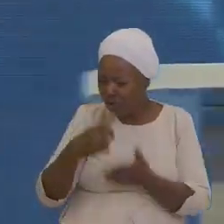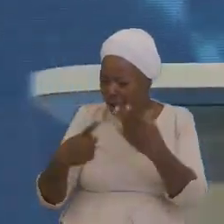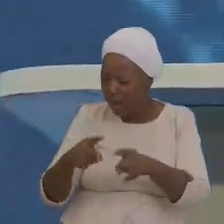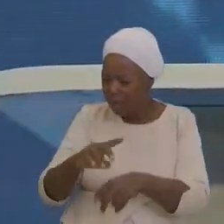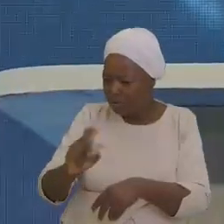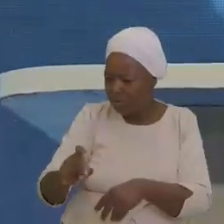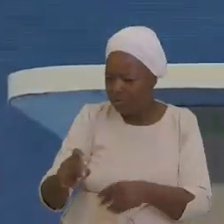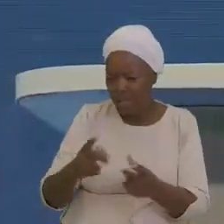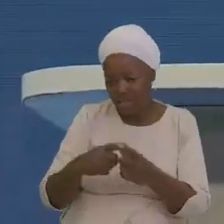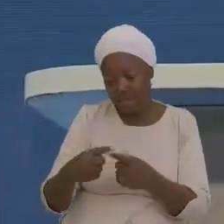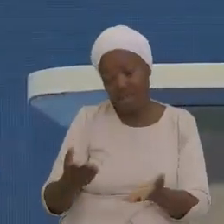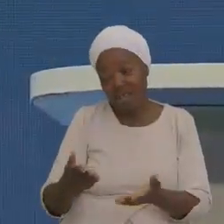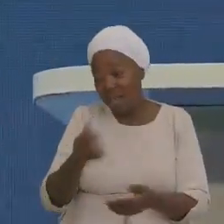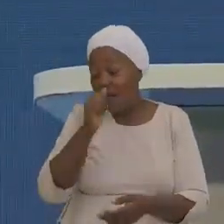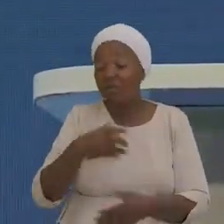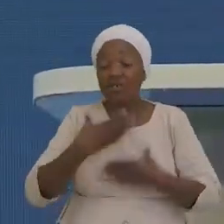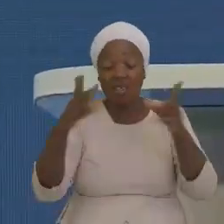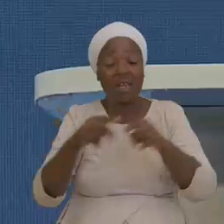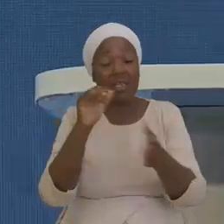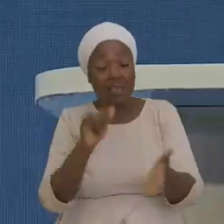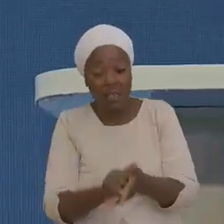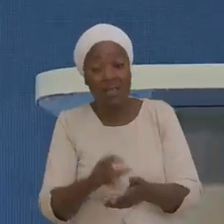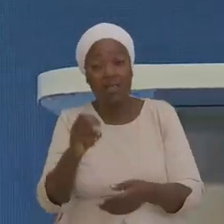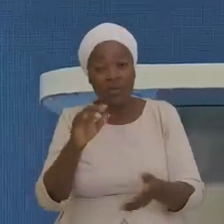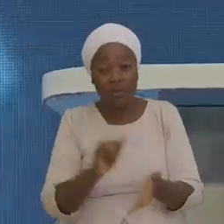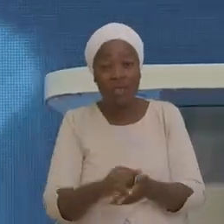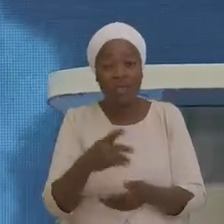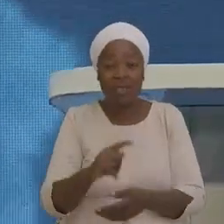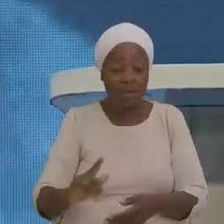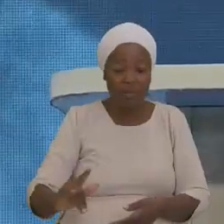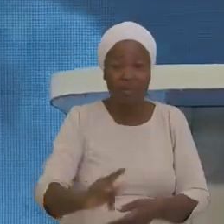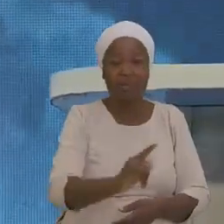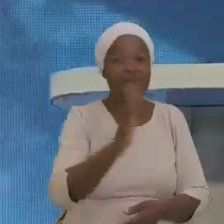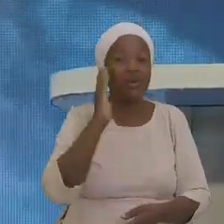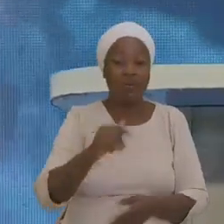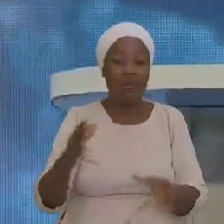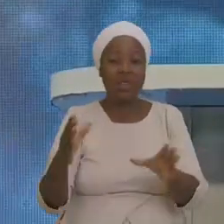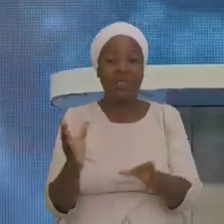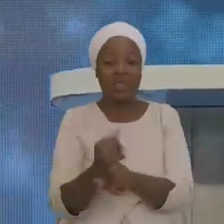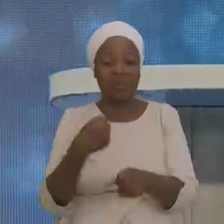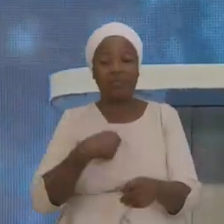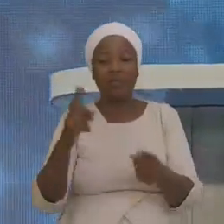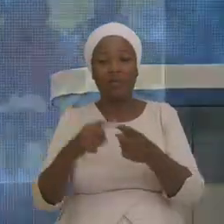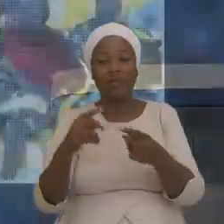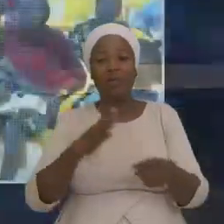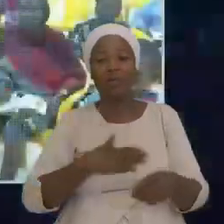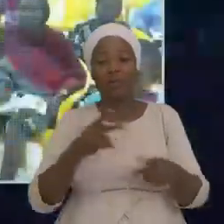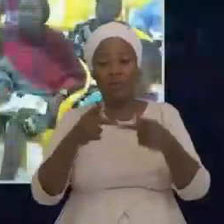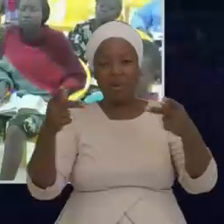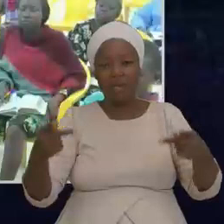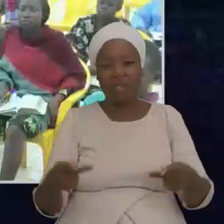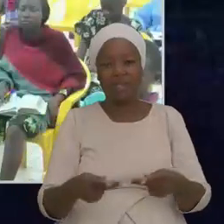Says, I'm shouting like that so that the plane will get me to the destination.